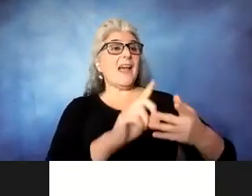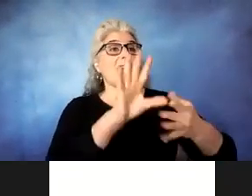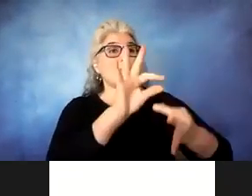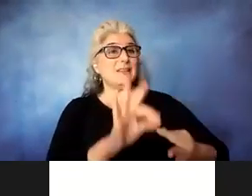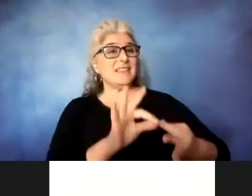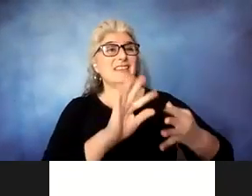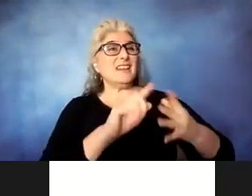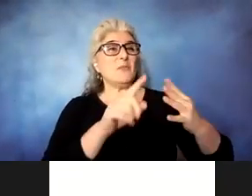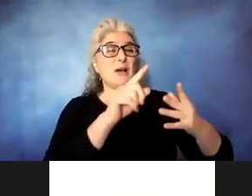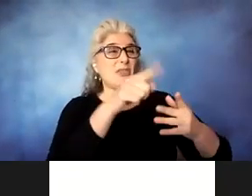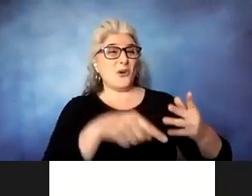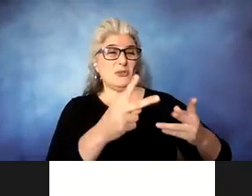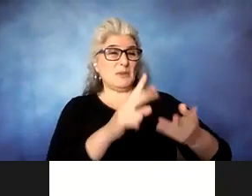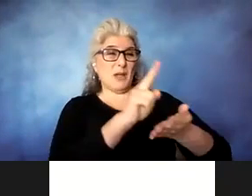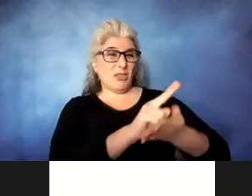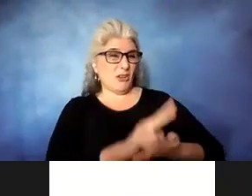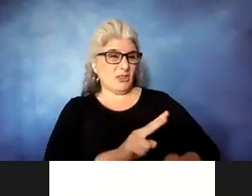of that happening.